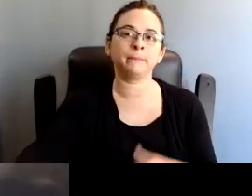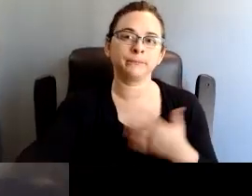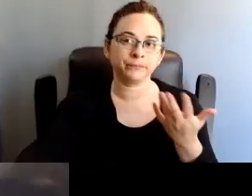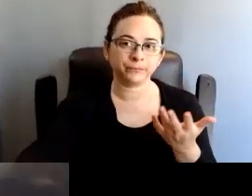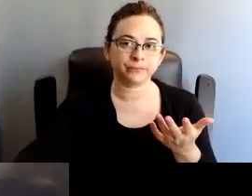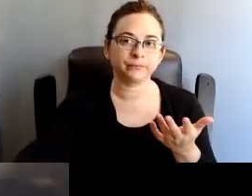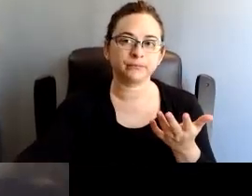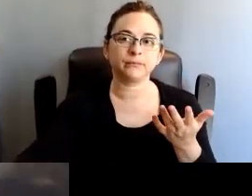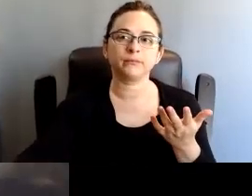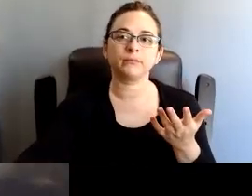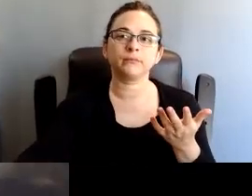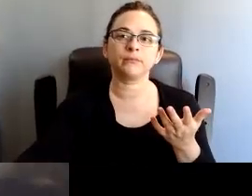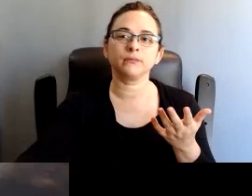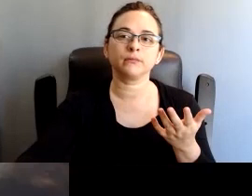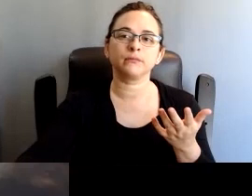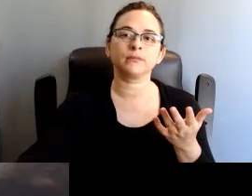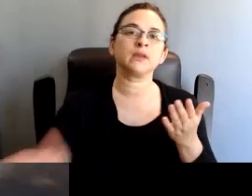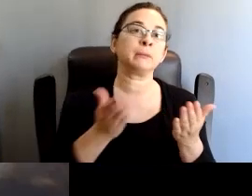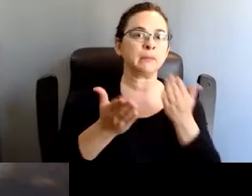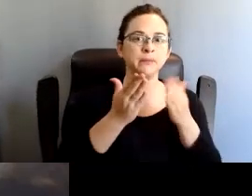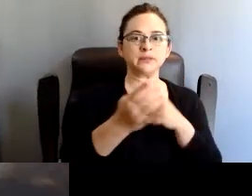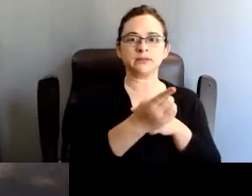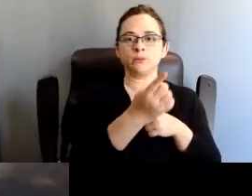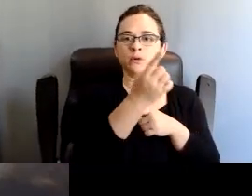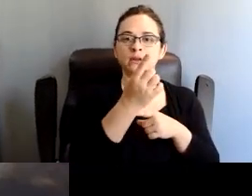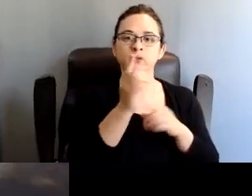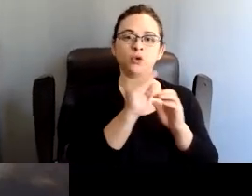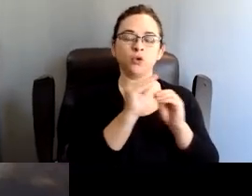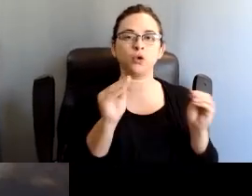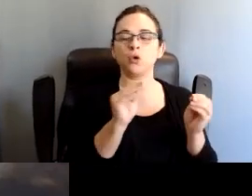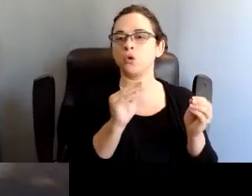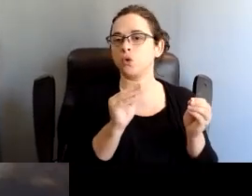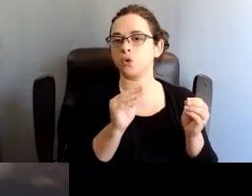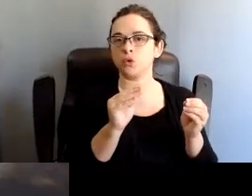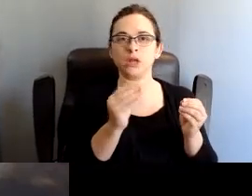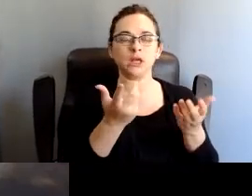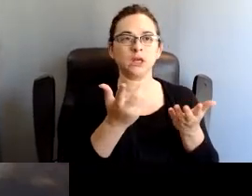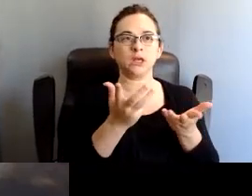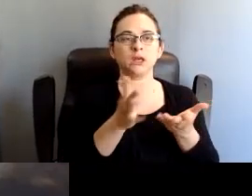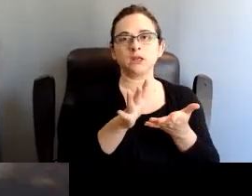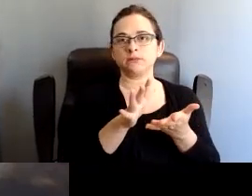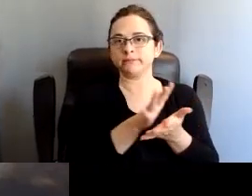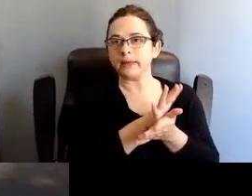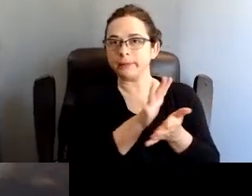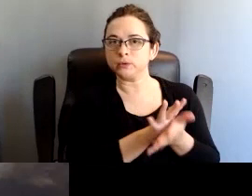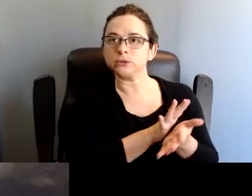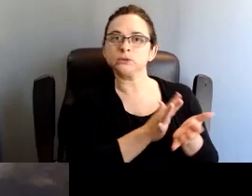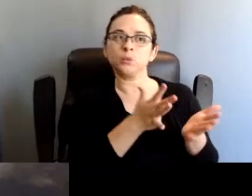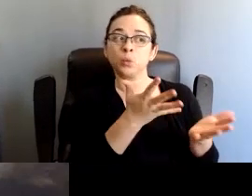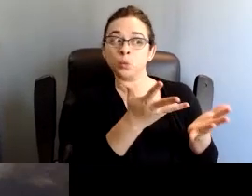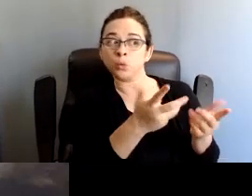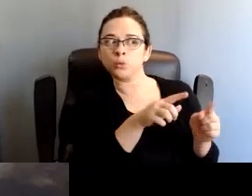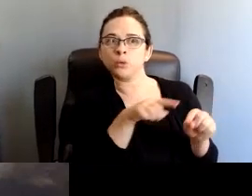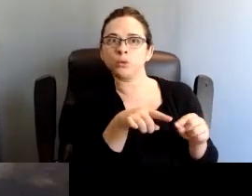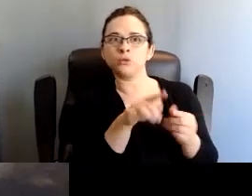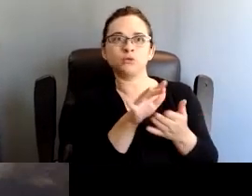possibly undocumented that are wanting to come to college, or just the first time students anyways, first gen